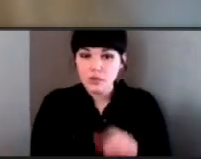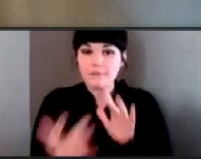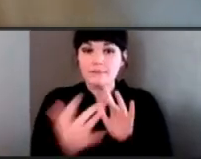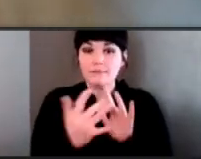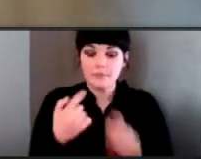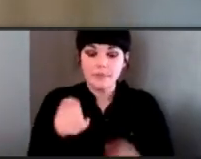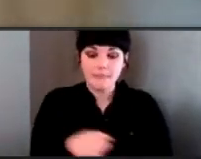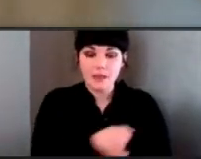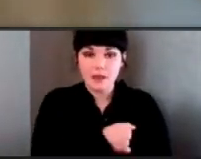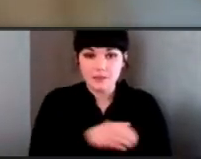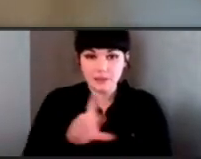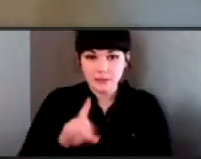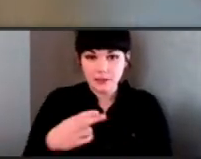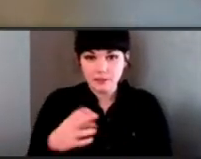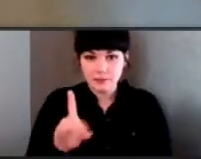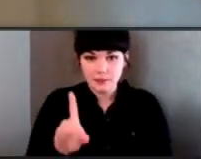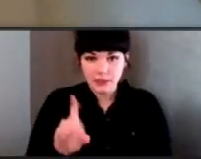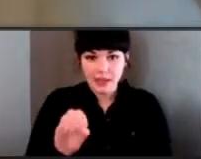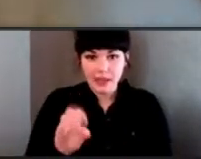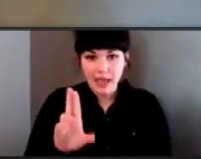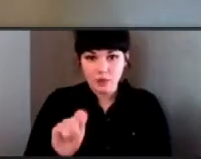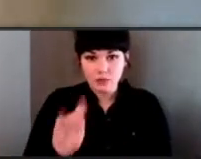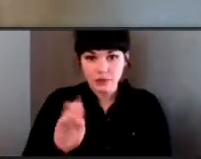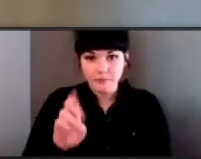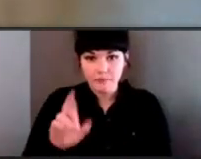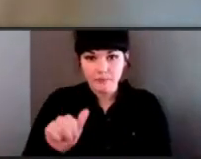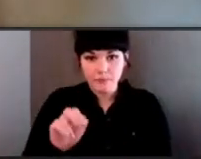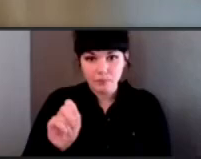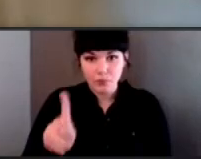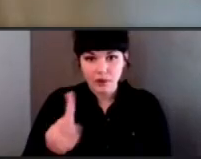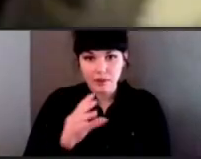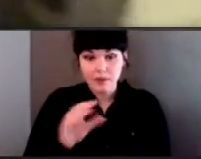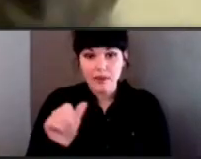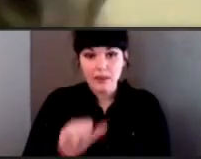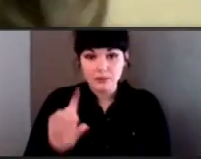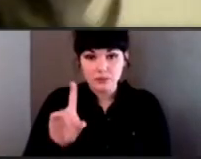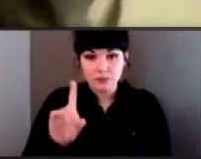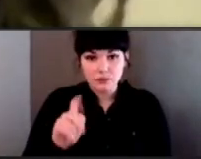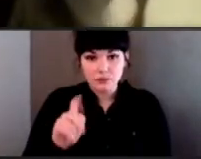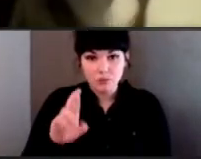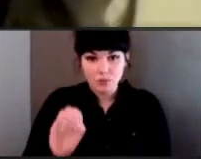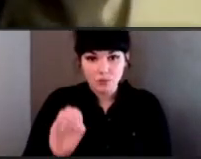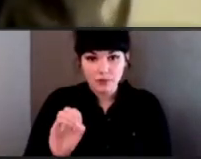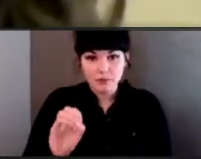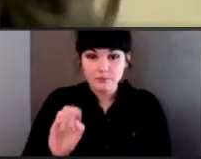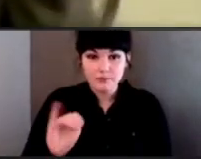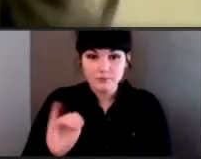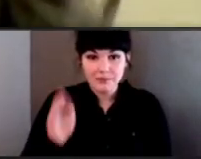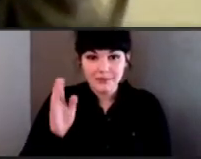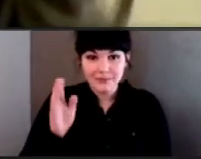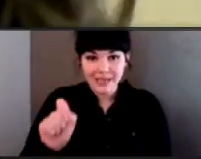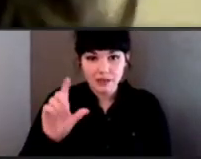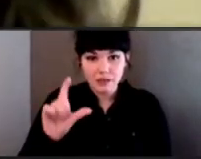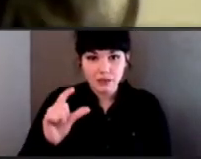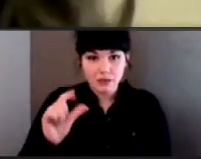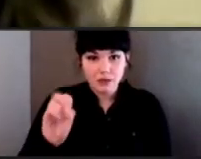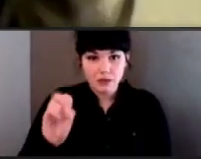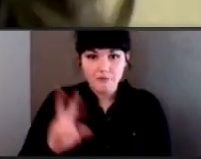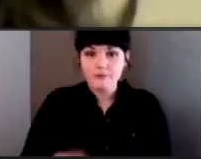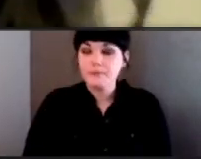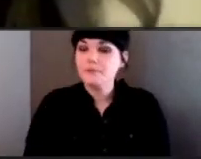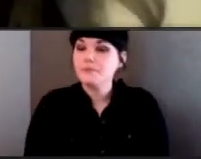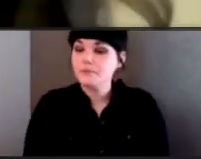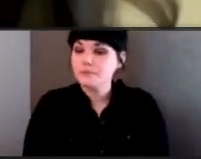dhdoutbreak@detroitmi.gov and we will be able to get you a more precise answer. Great, thank you. And then in our chat, there is this